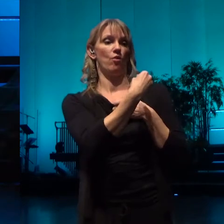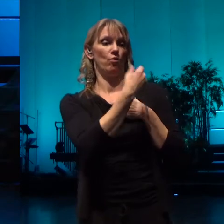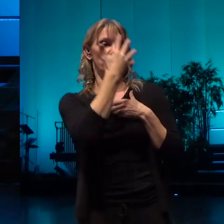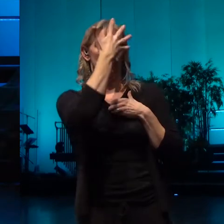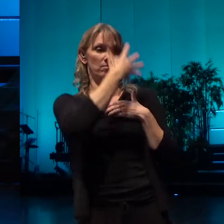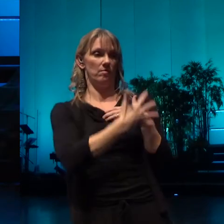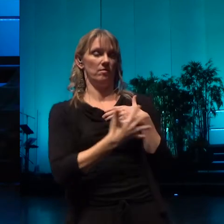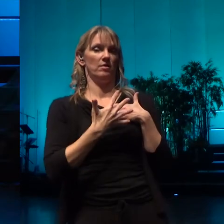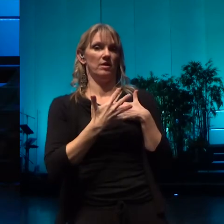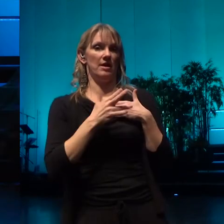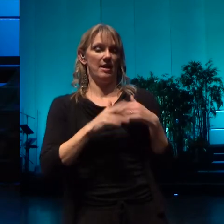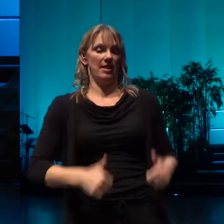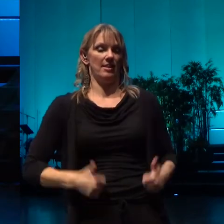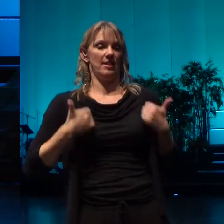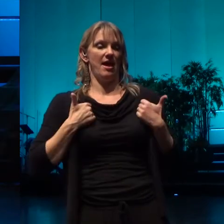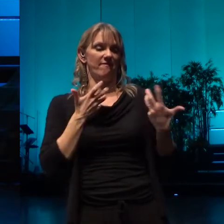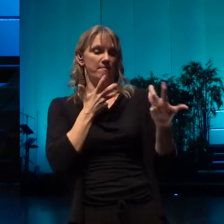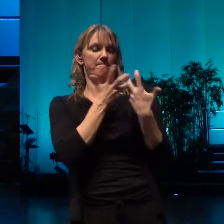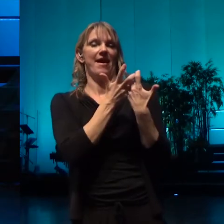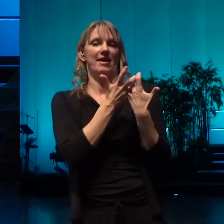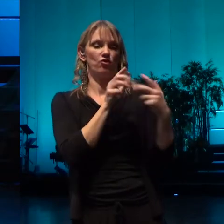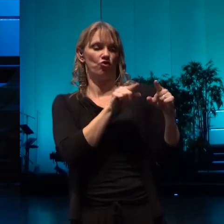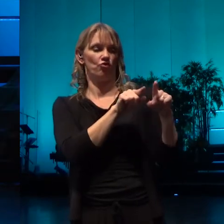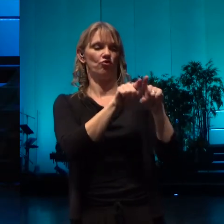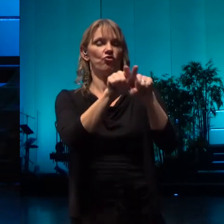life match up, and when they're in